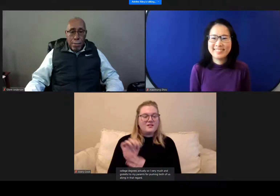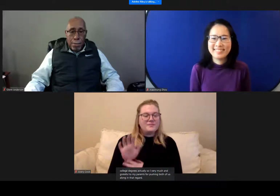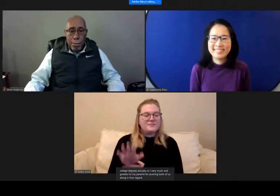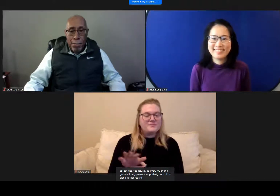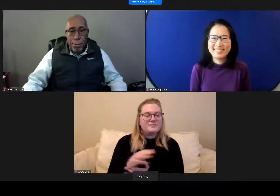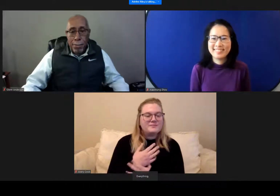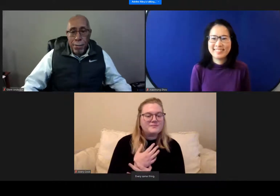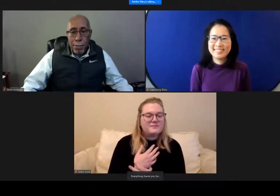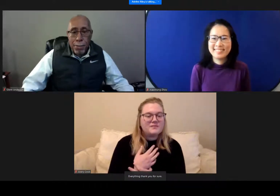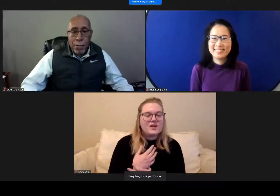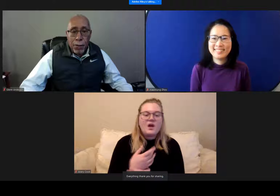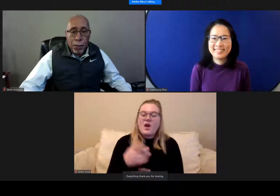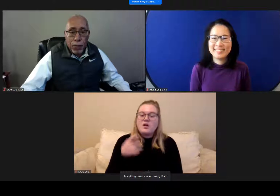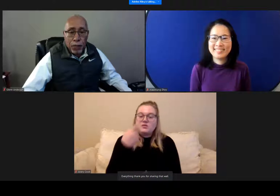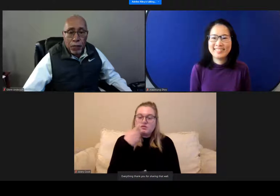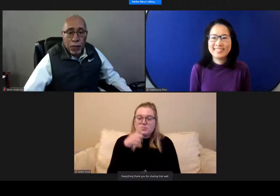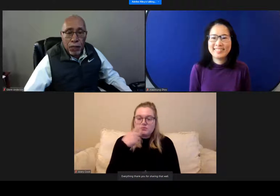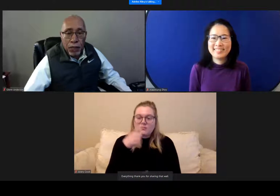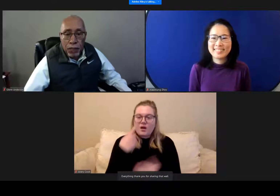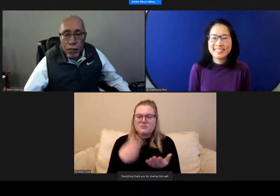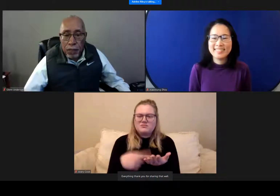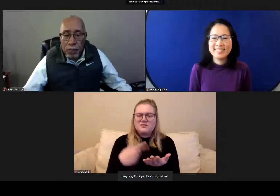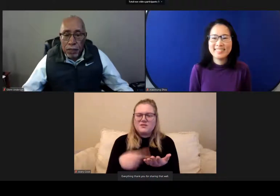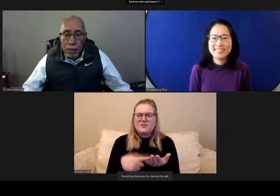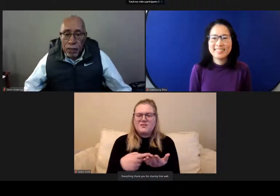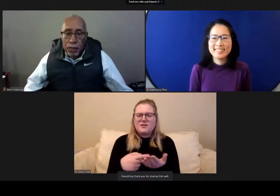Avery is saying, thank you for sharing that. Wow.